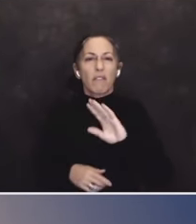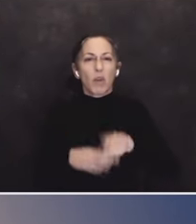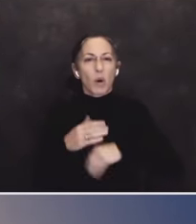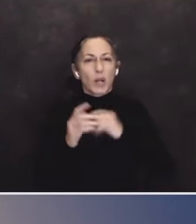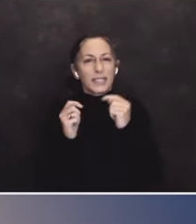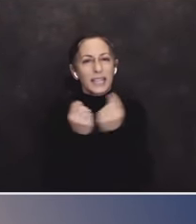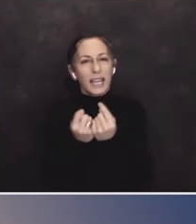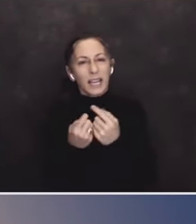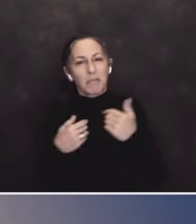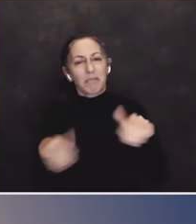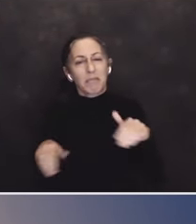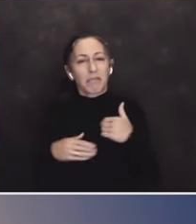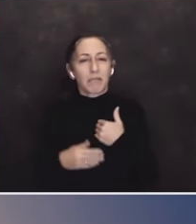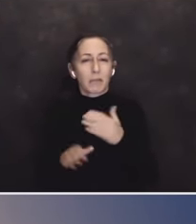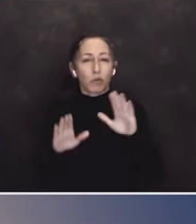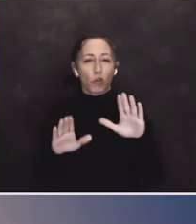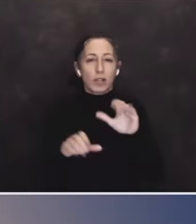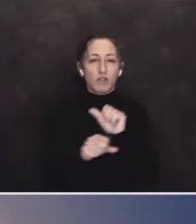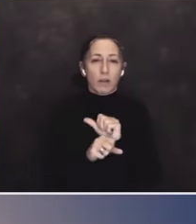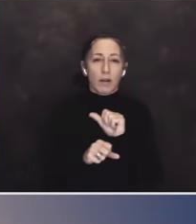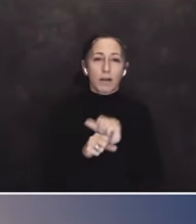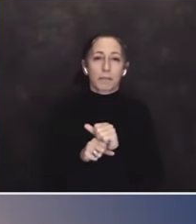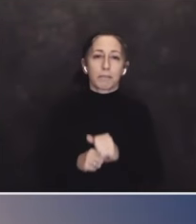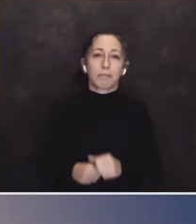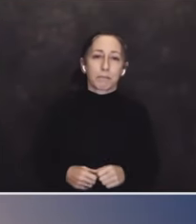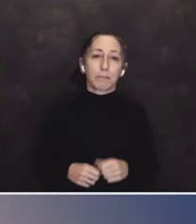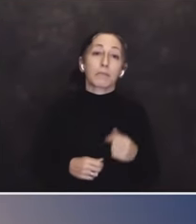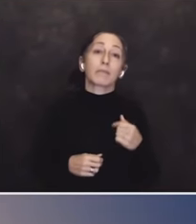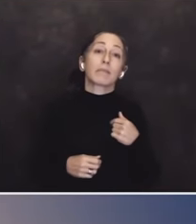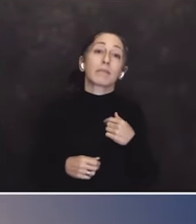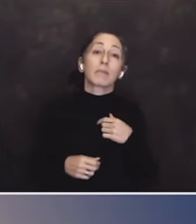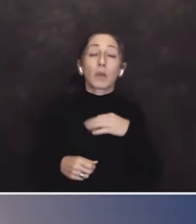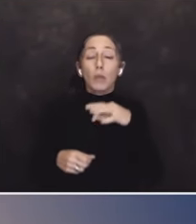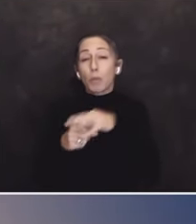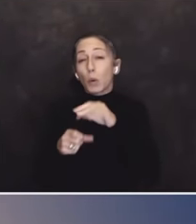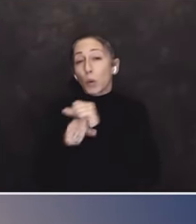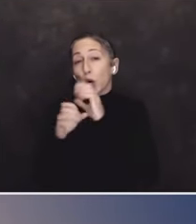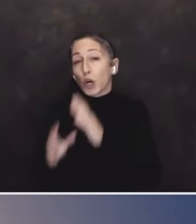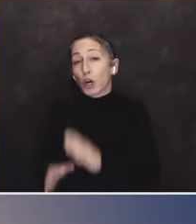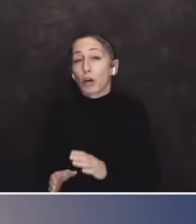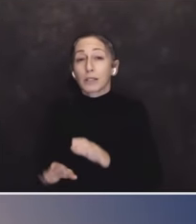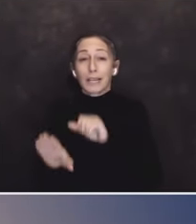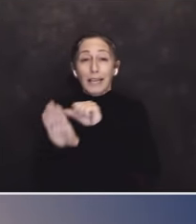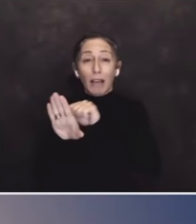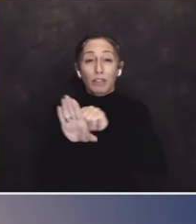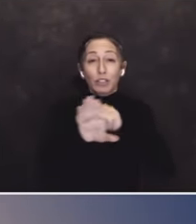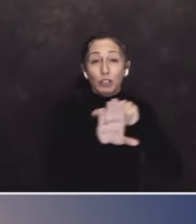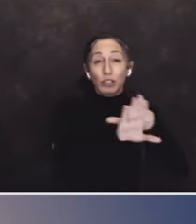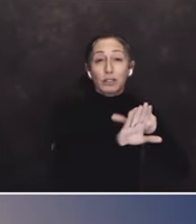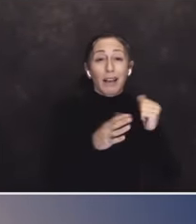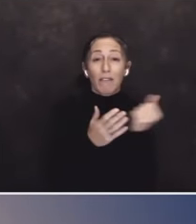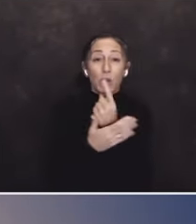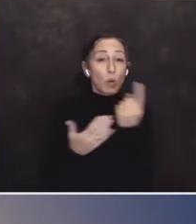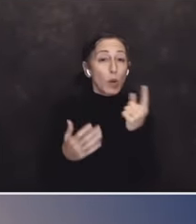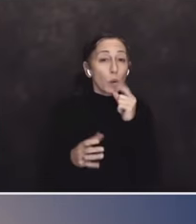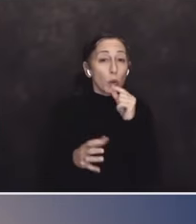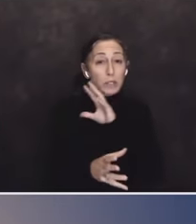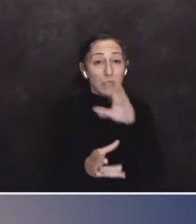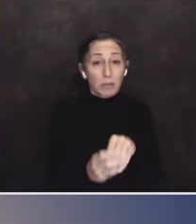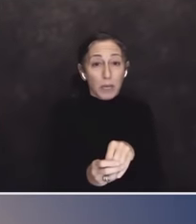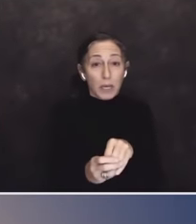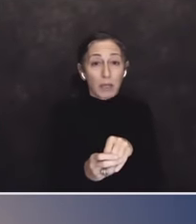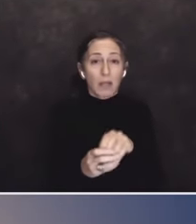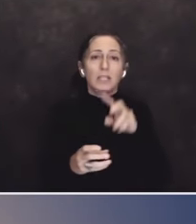I'm grateful to the poll workers, to our volunteers, our canvassers, everyone who participated in this democratic process.